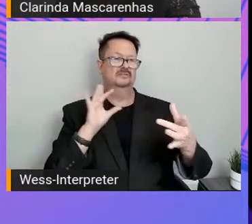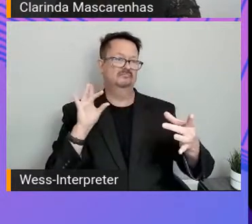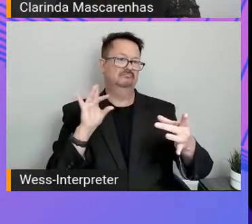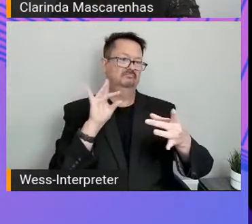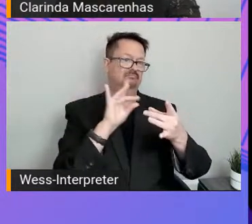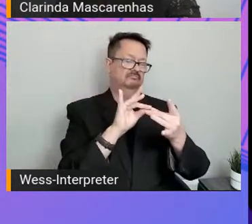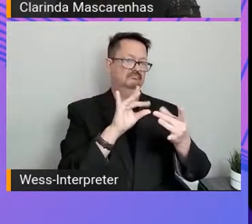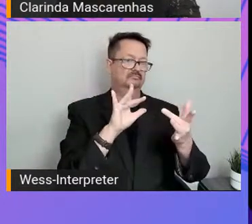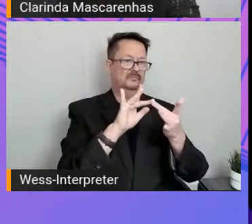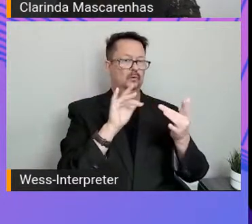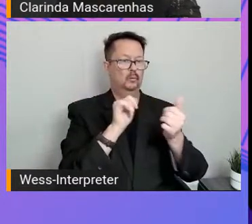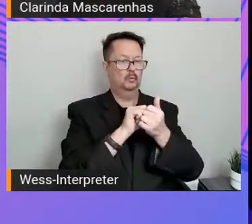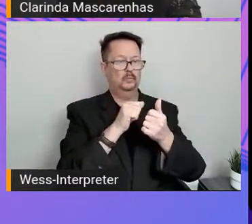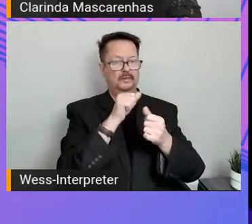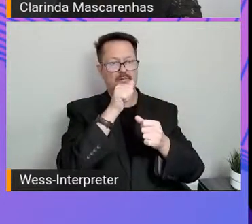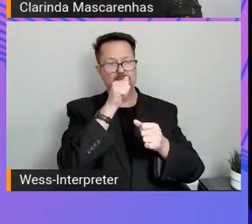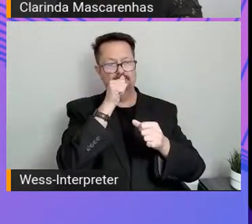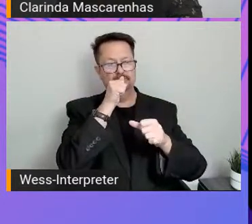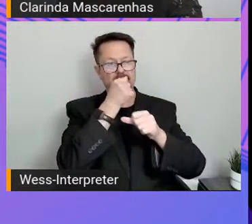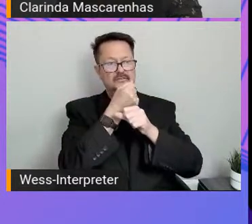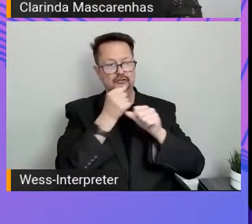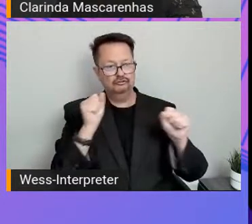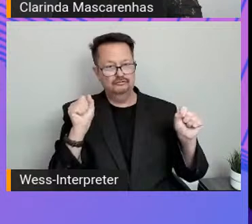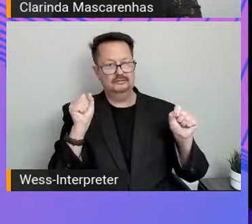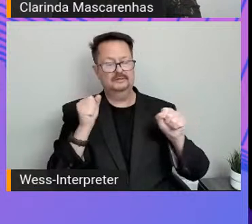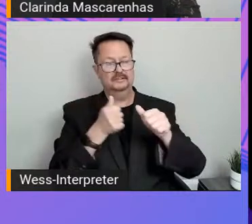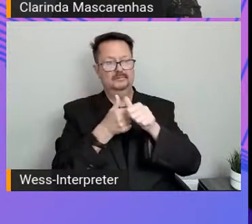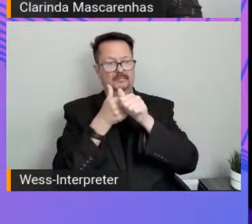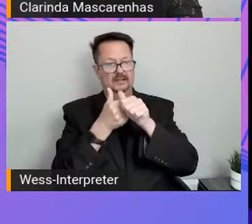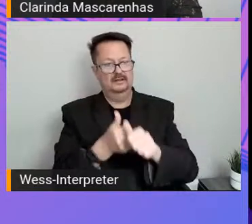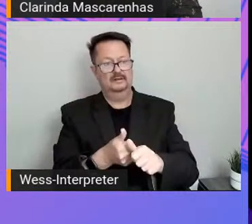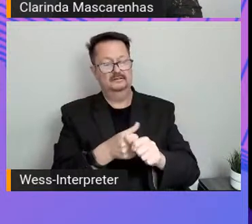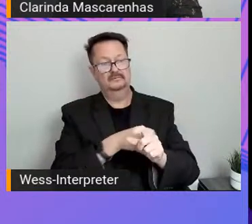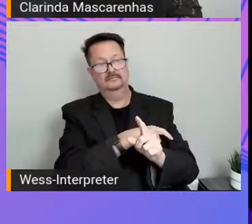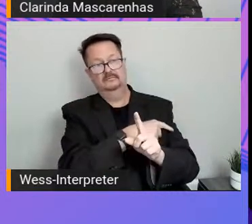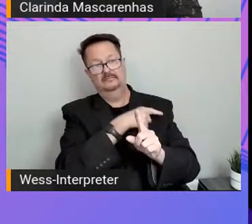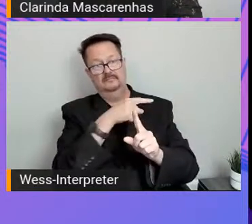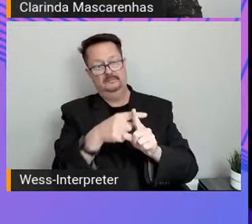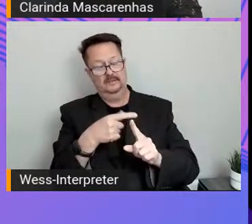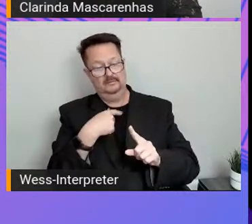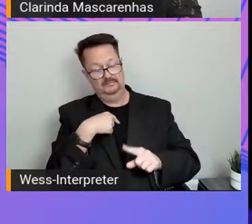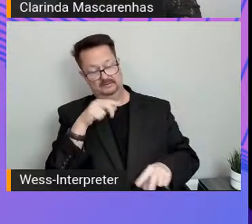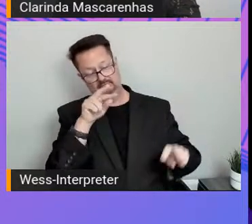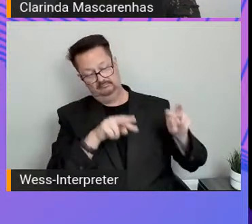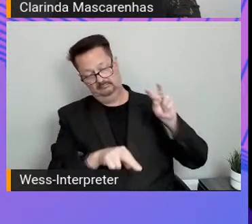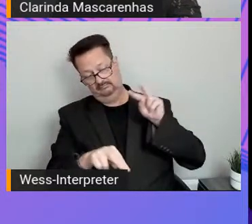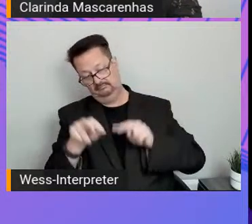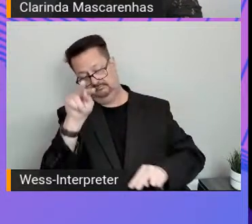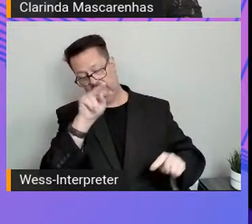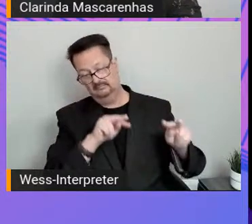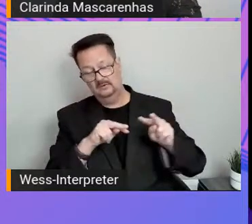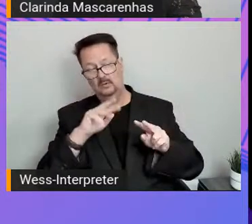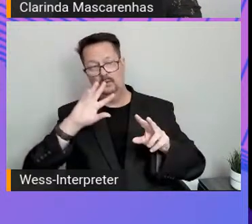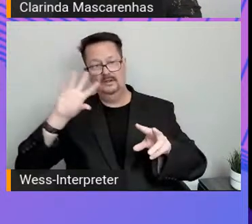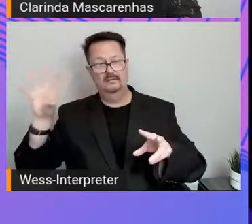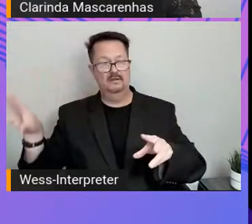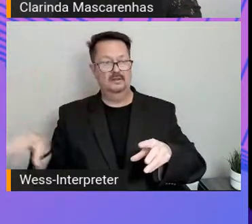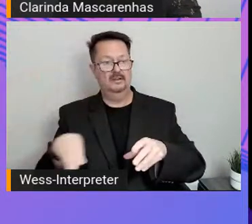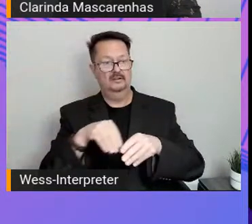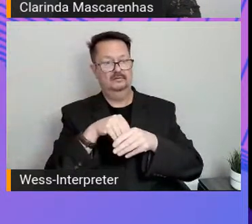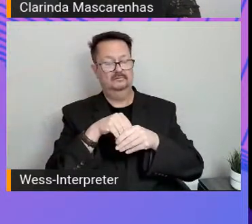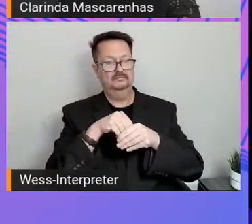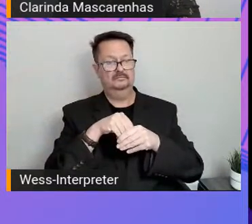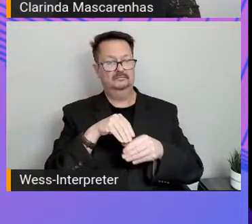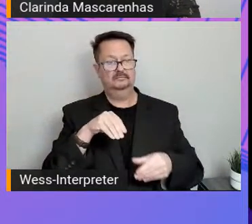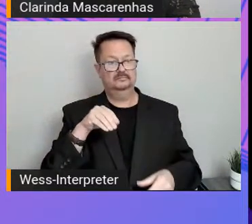with security and compliance. Additionally, from an observability perspective, we've integrated with X-Ray. So what